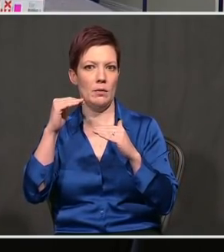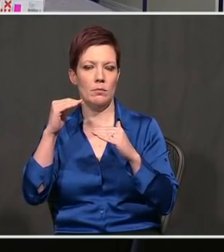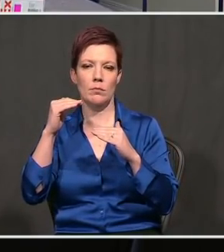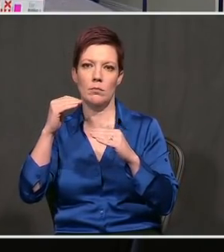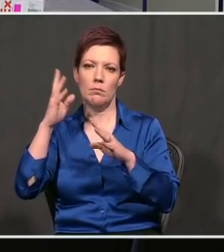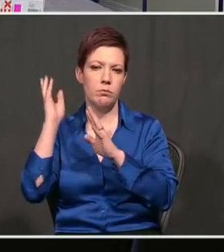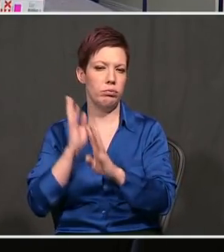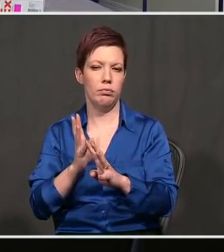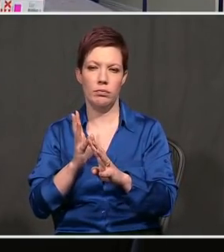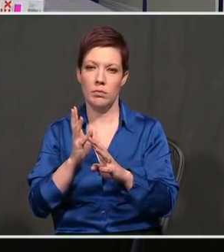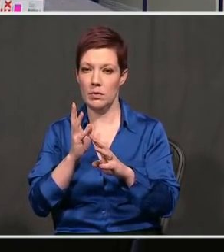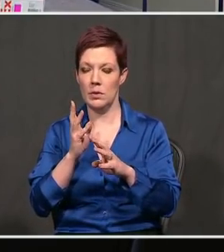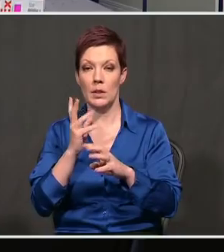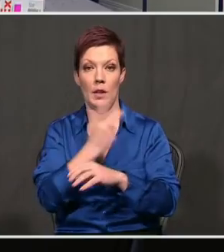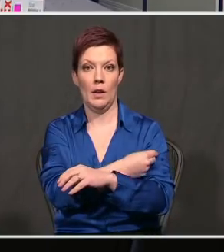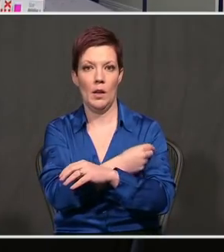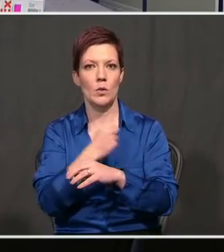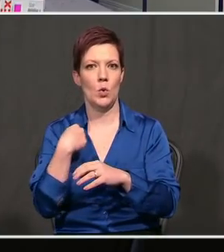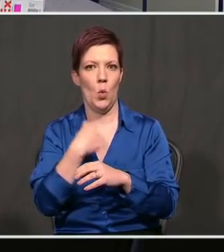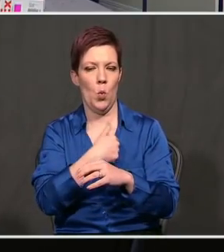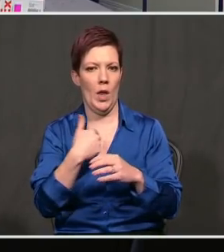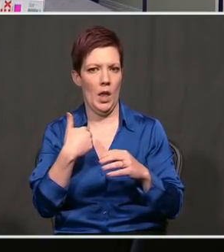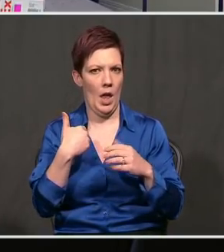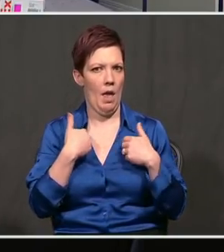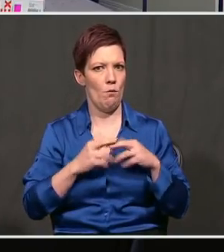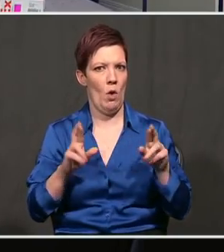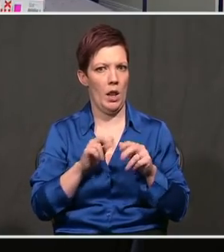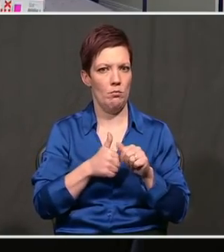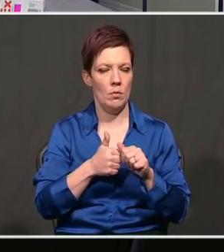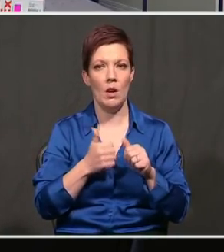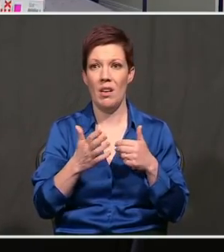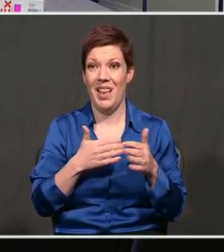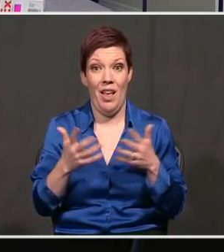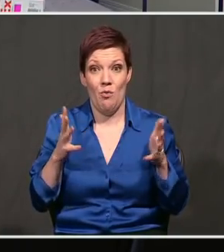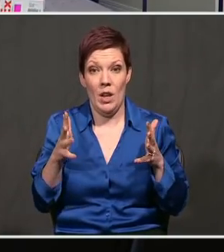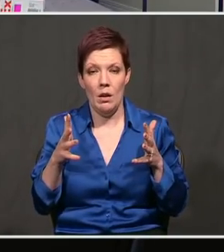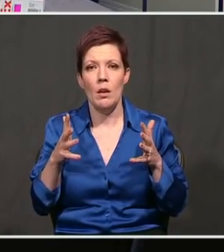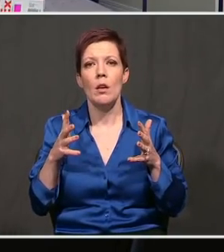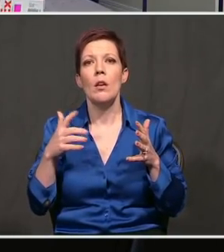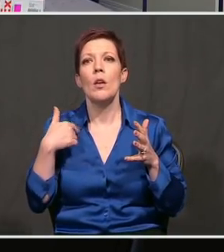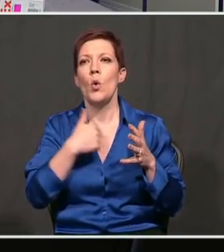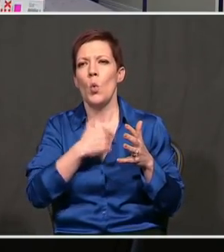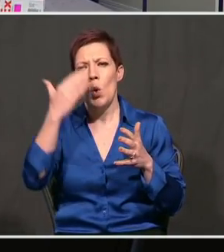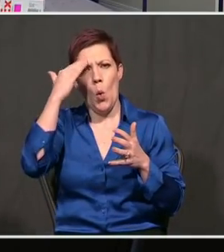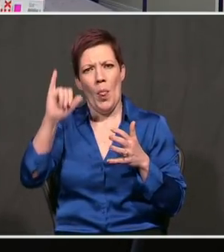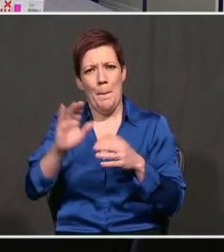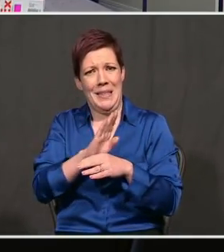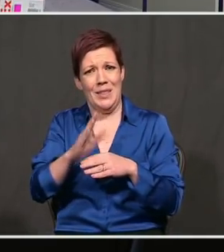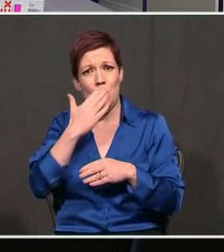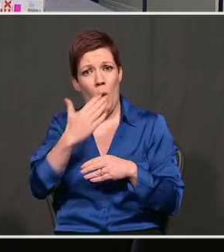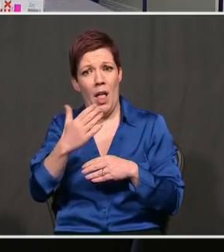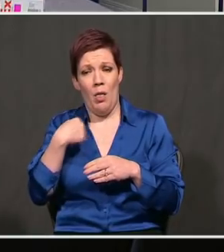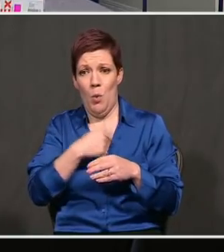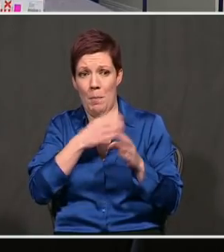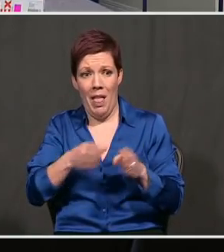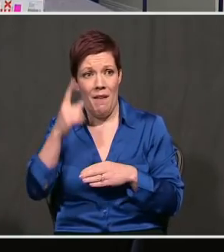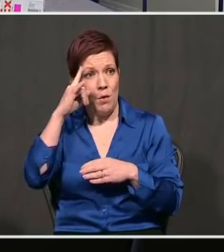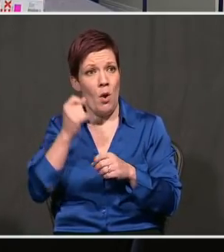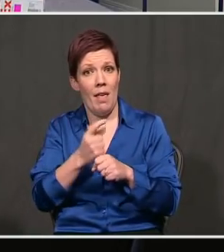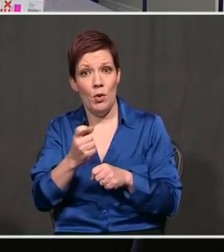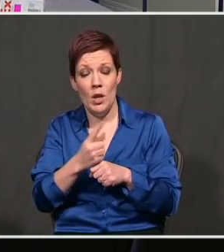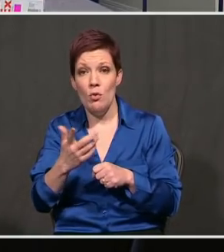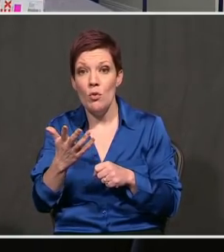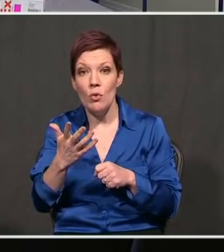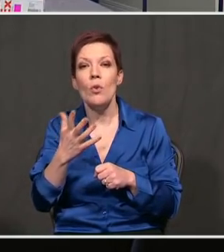our customers. So we know them well, we know their business well, we work well together. And we plan for these things every year. We jump